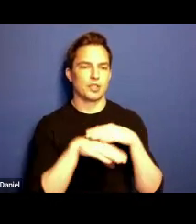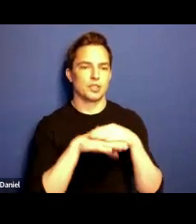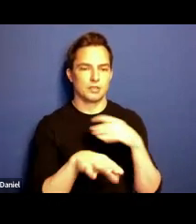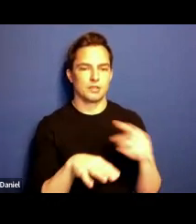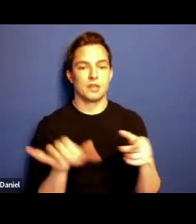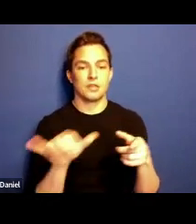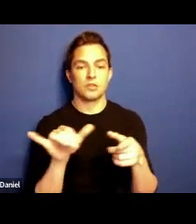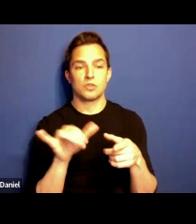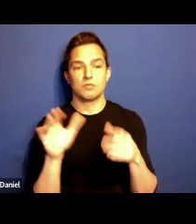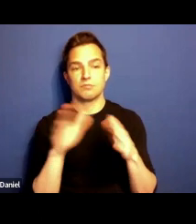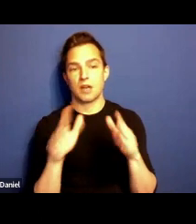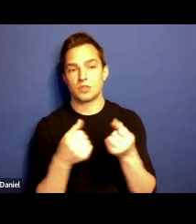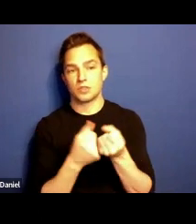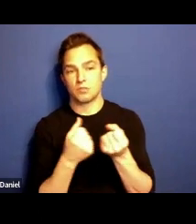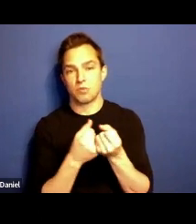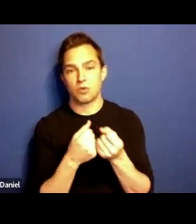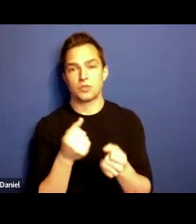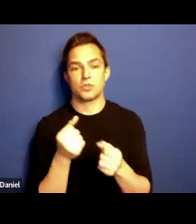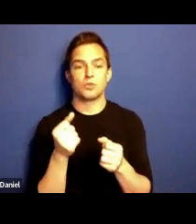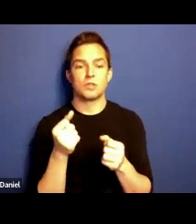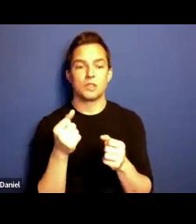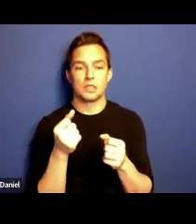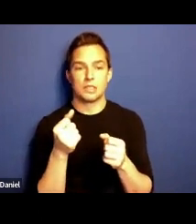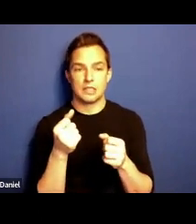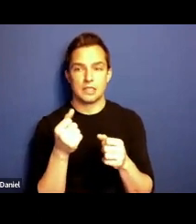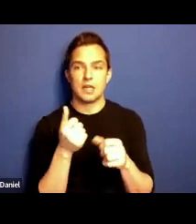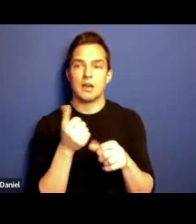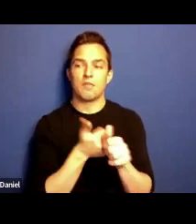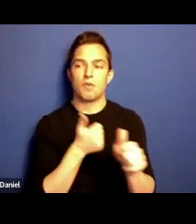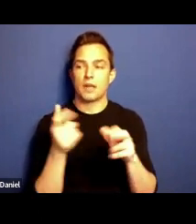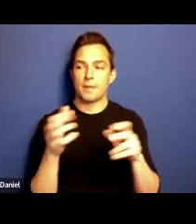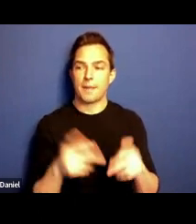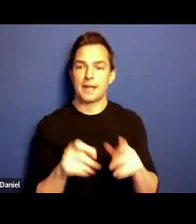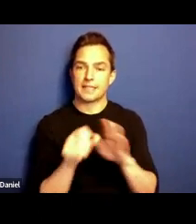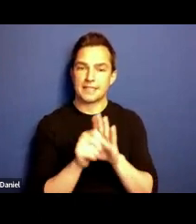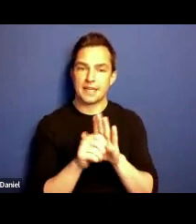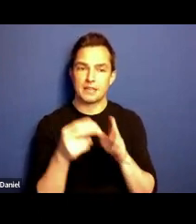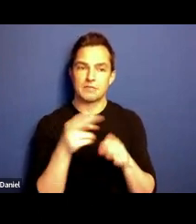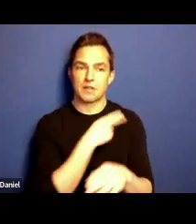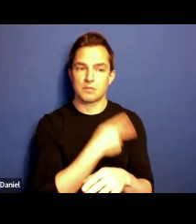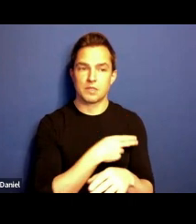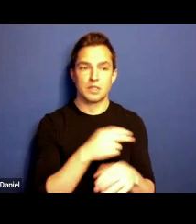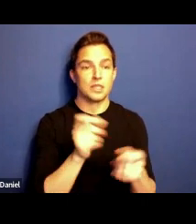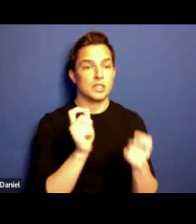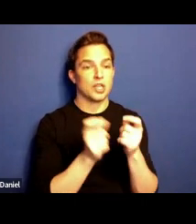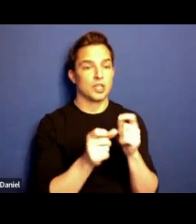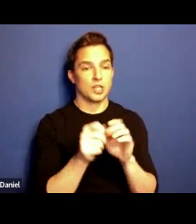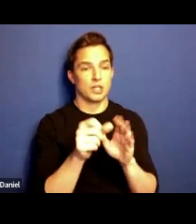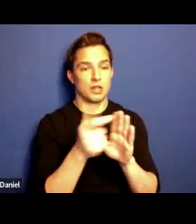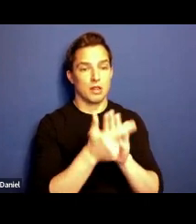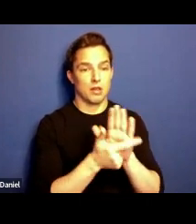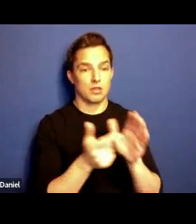housing and supports for people that leave the state hospital so they don't come back. And changing statutes or policies to